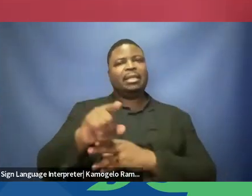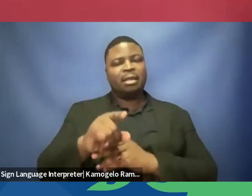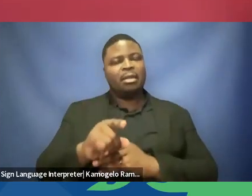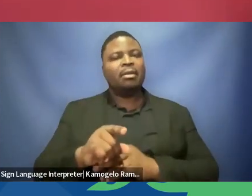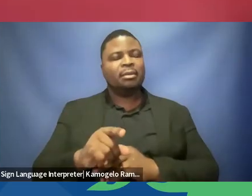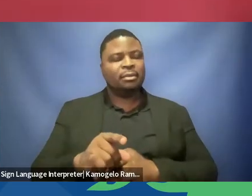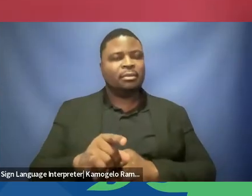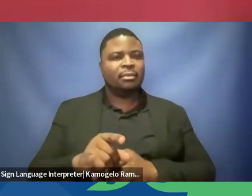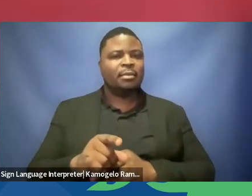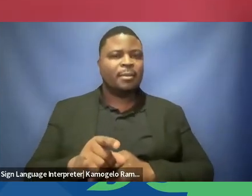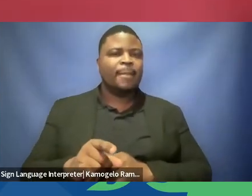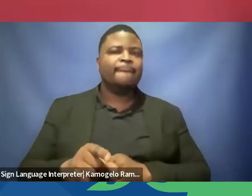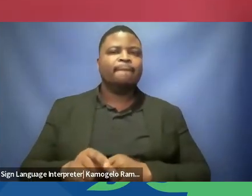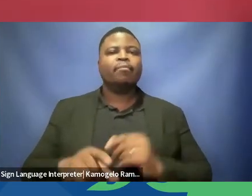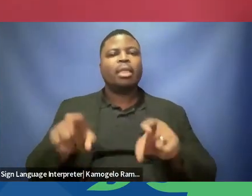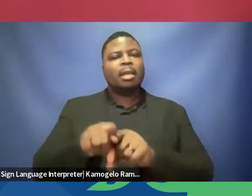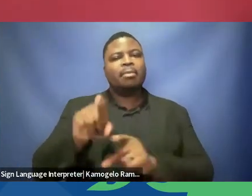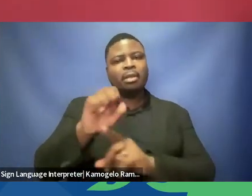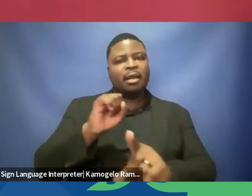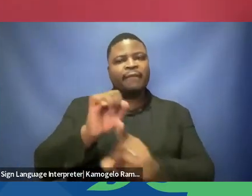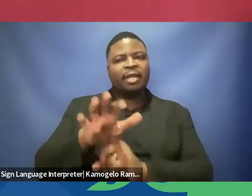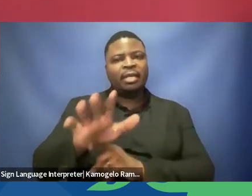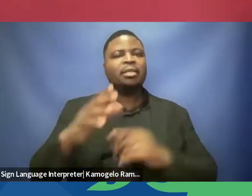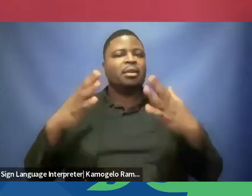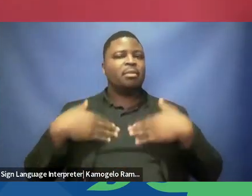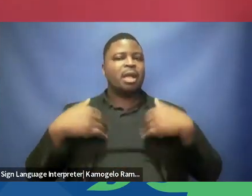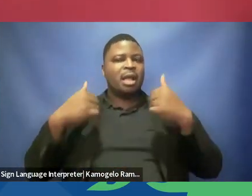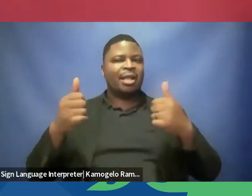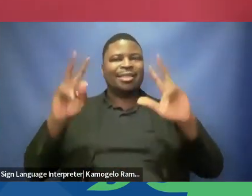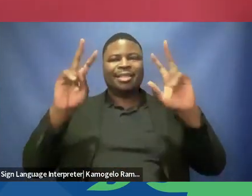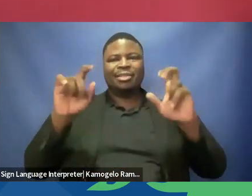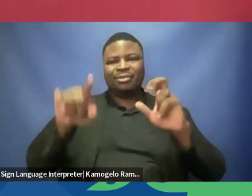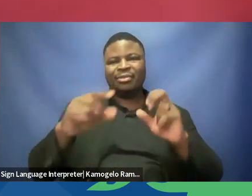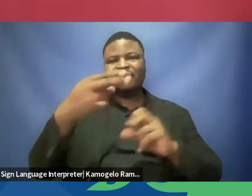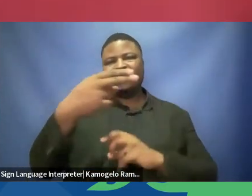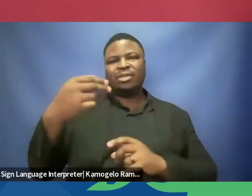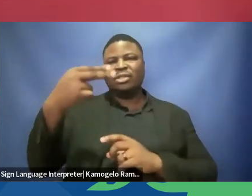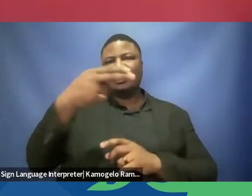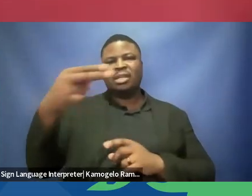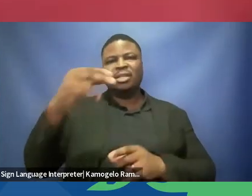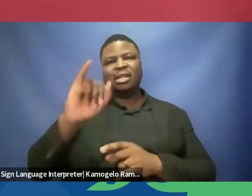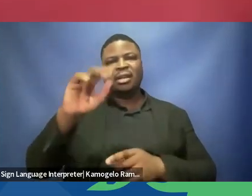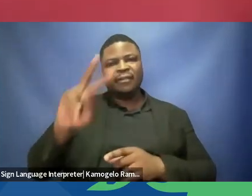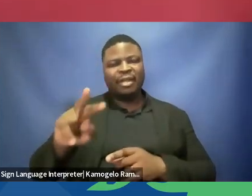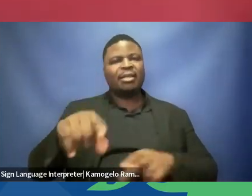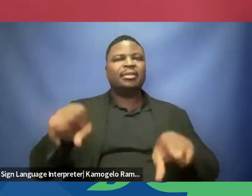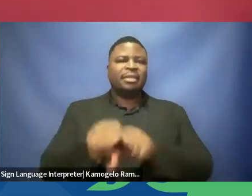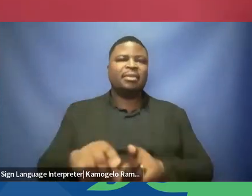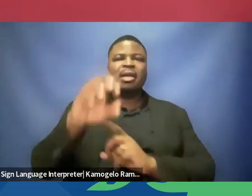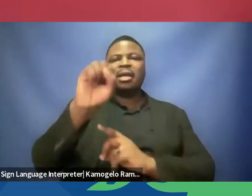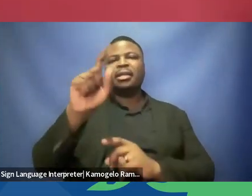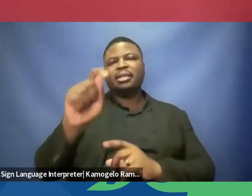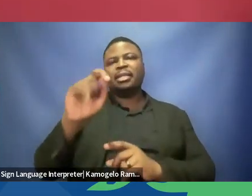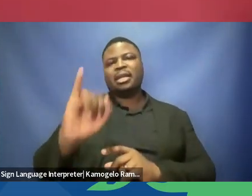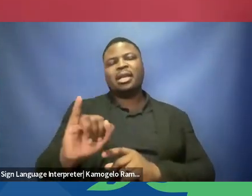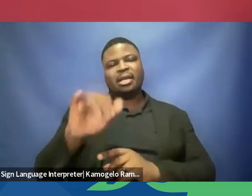with health issues and also HIV and STIs. So the intention was to develop